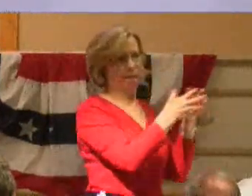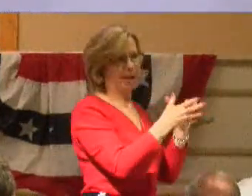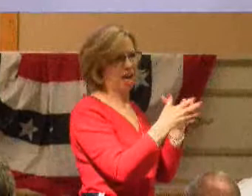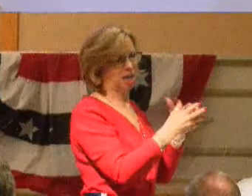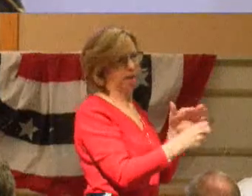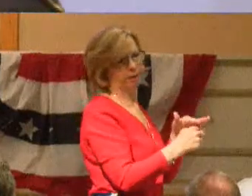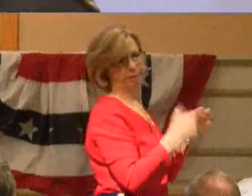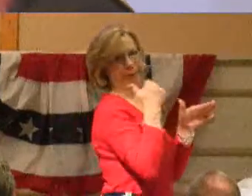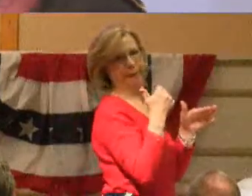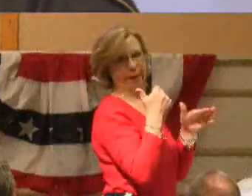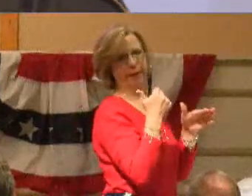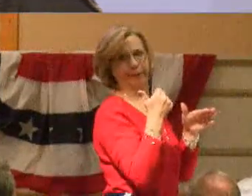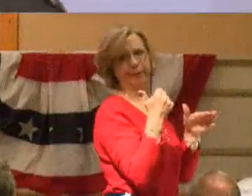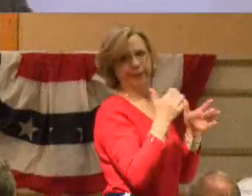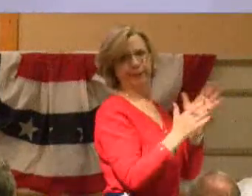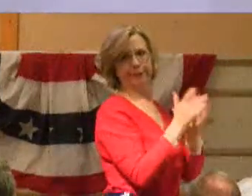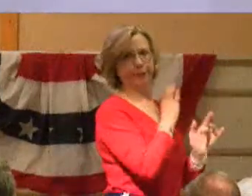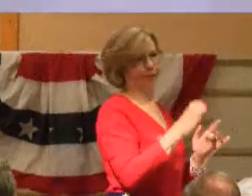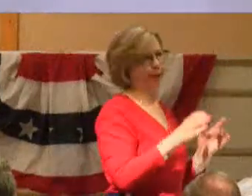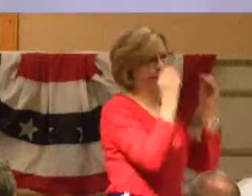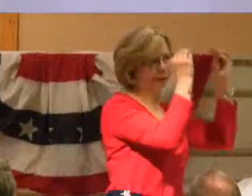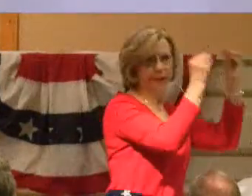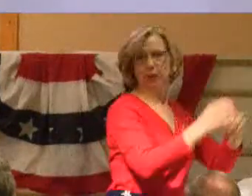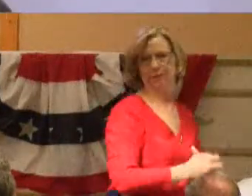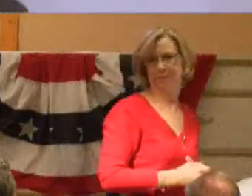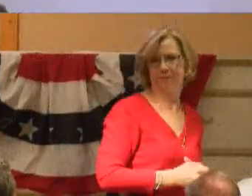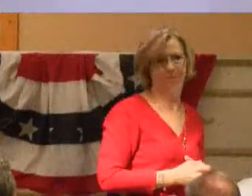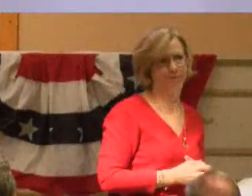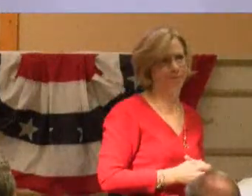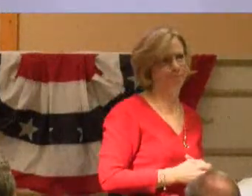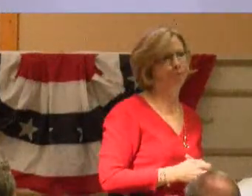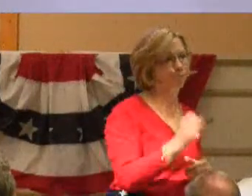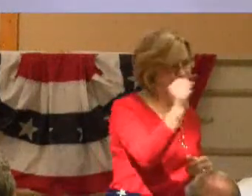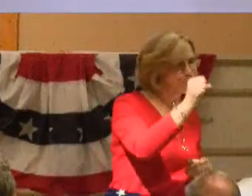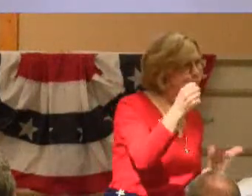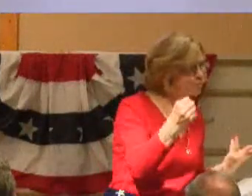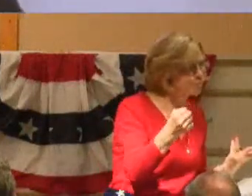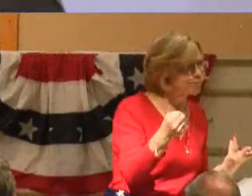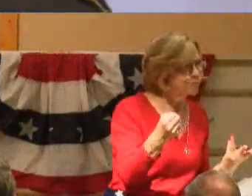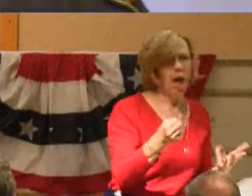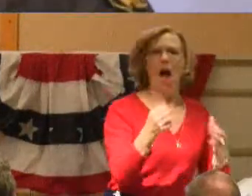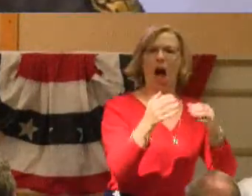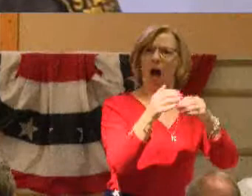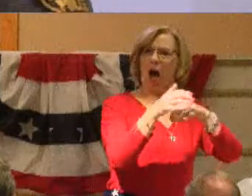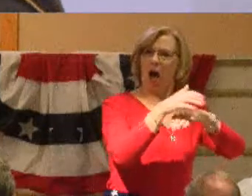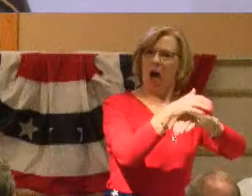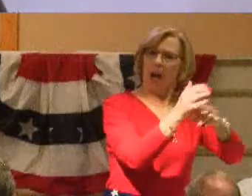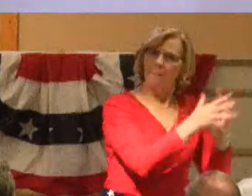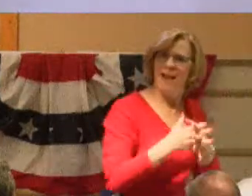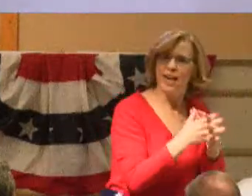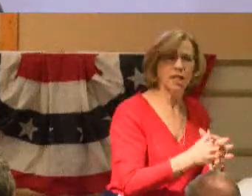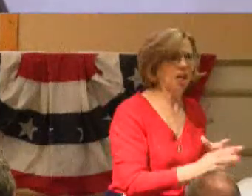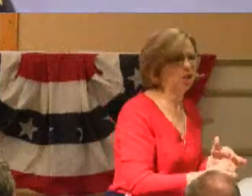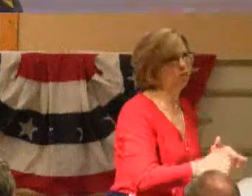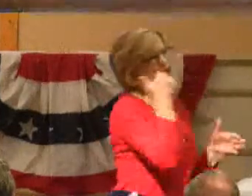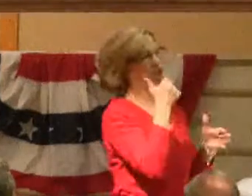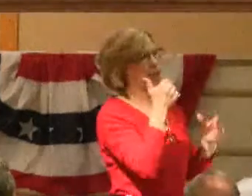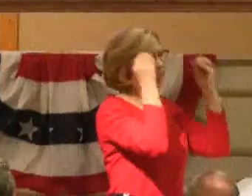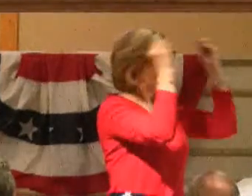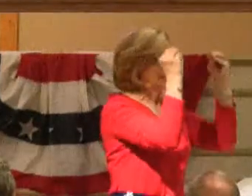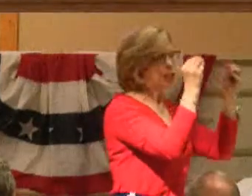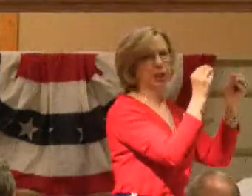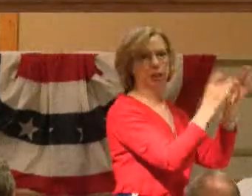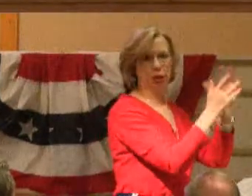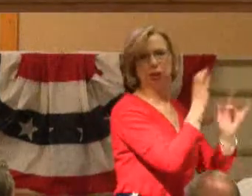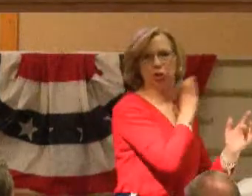rejecting today the teachings of the Bible. America is also rejecting the teachings of the Lord